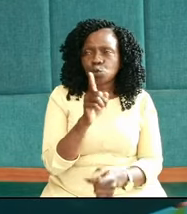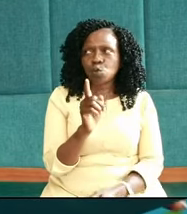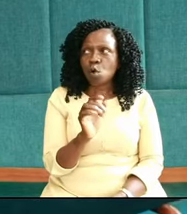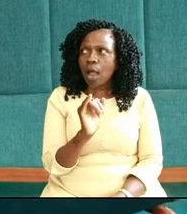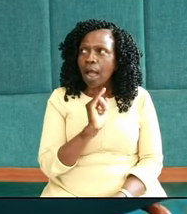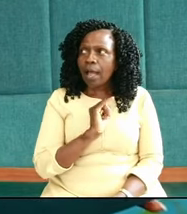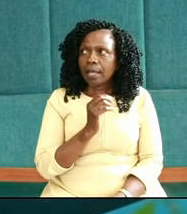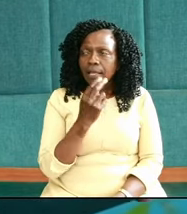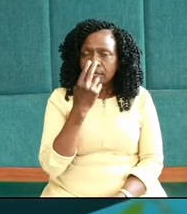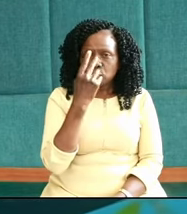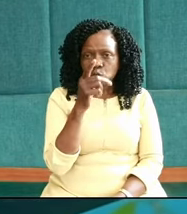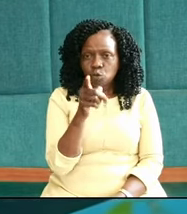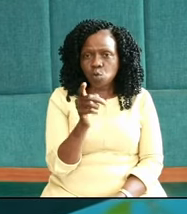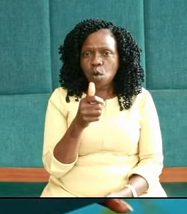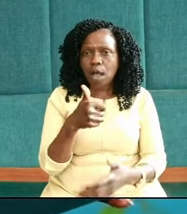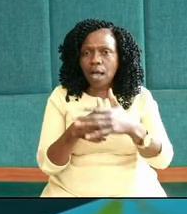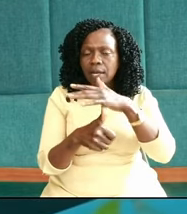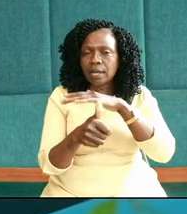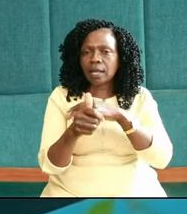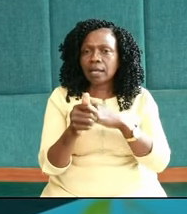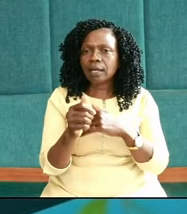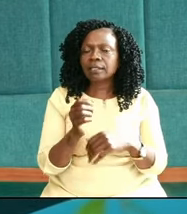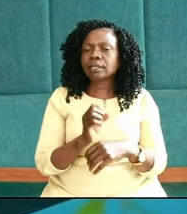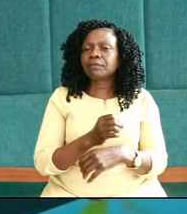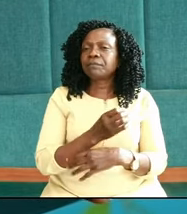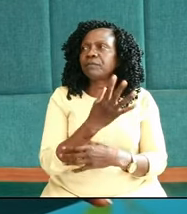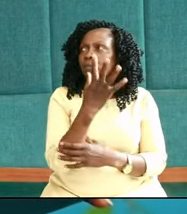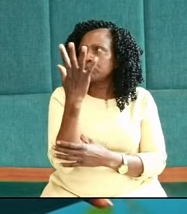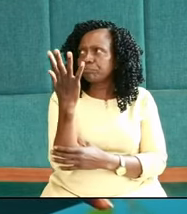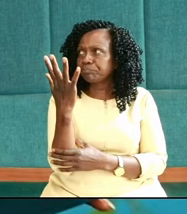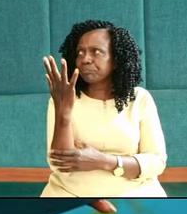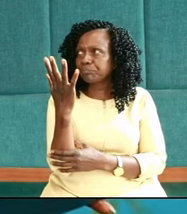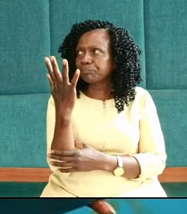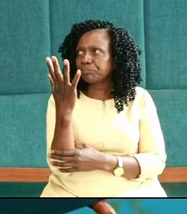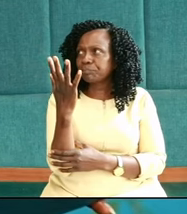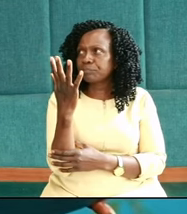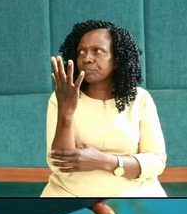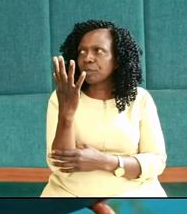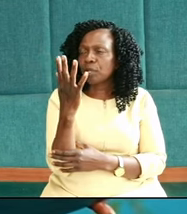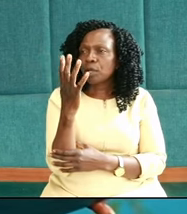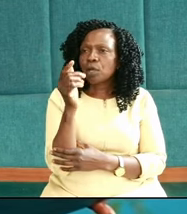you, I saw you under the fig tree,